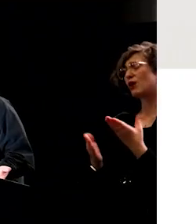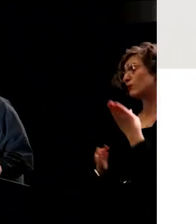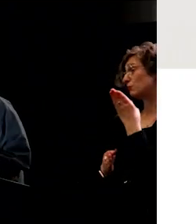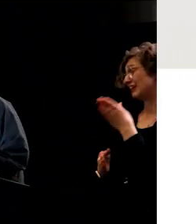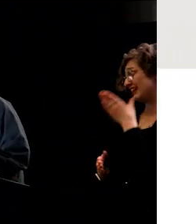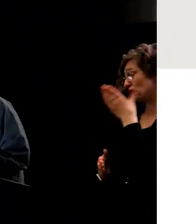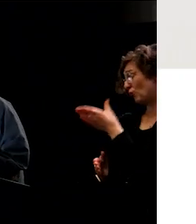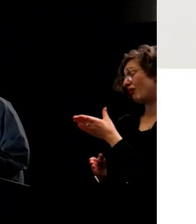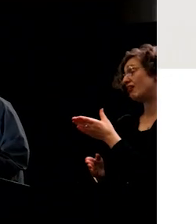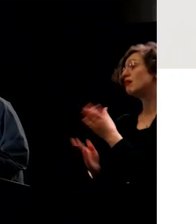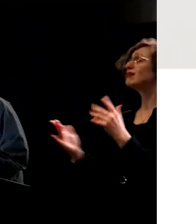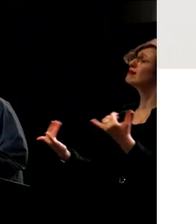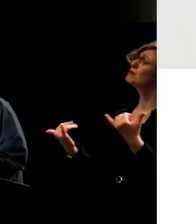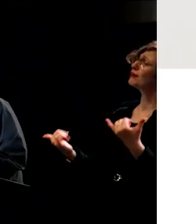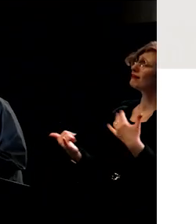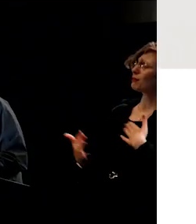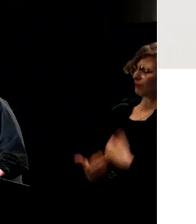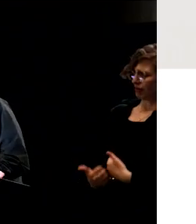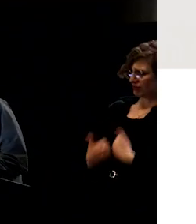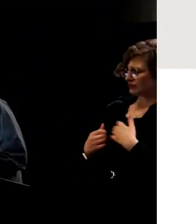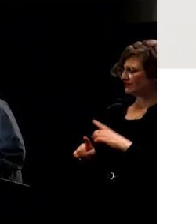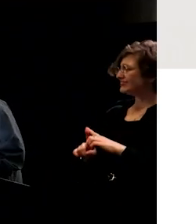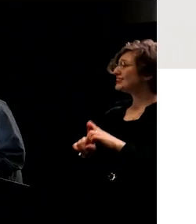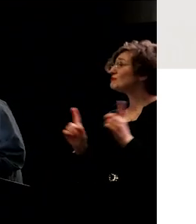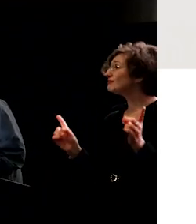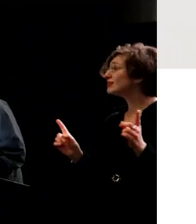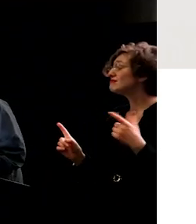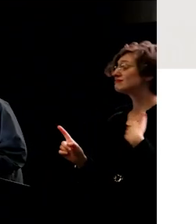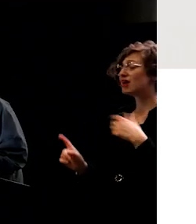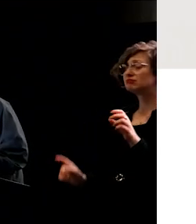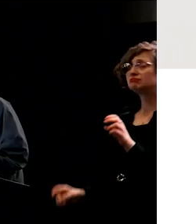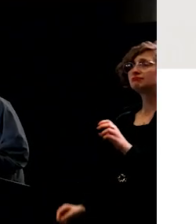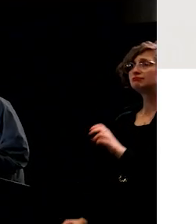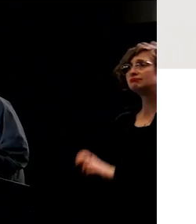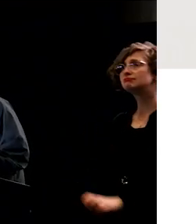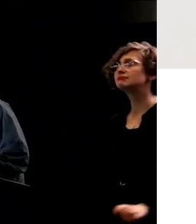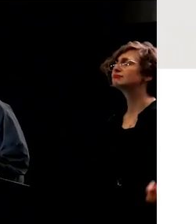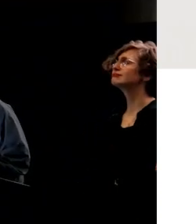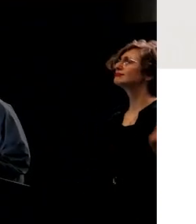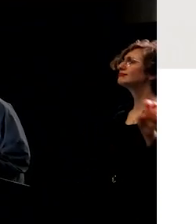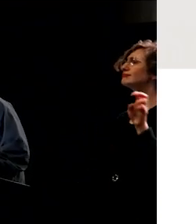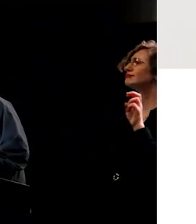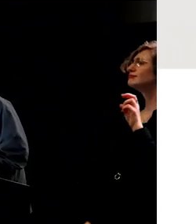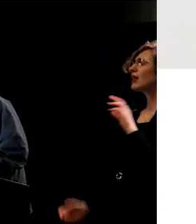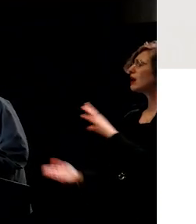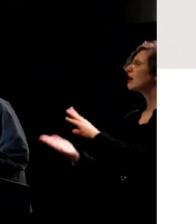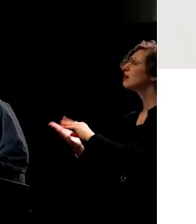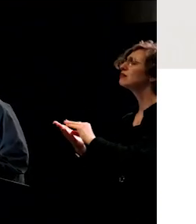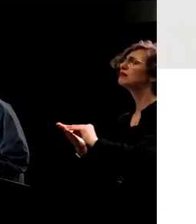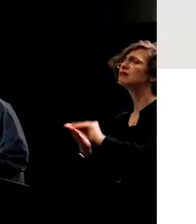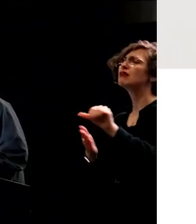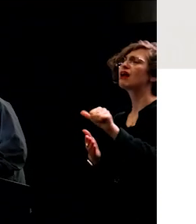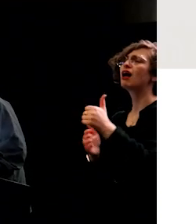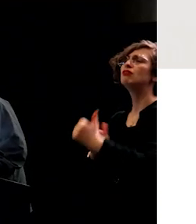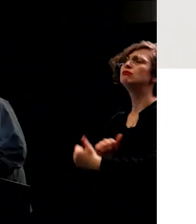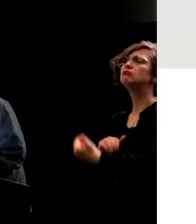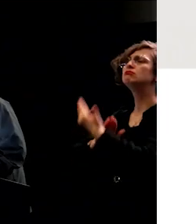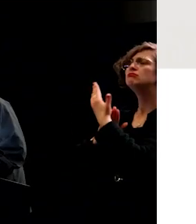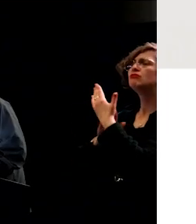get to travel, and I get to learn about other education platforms and